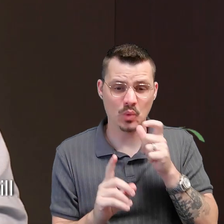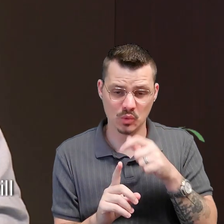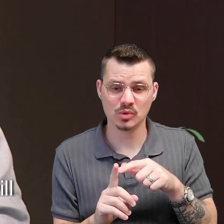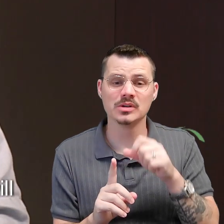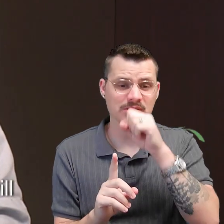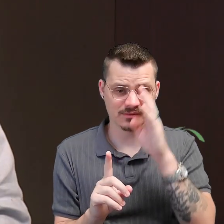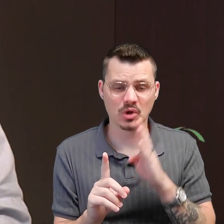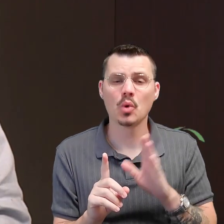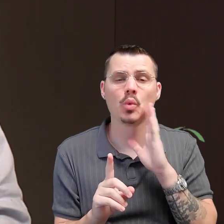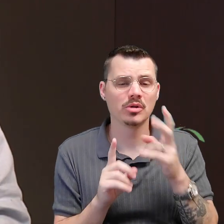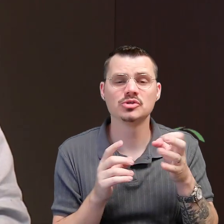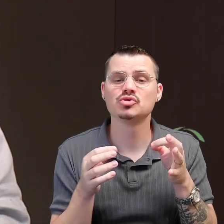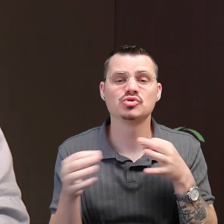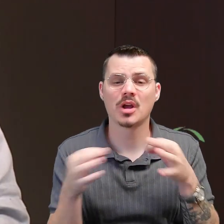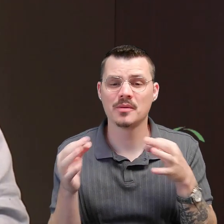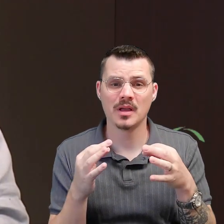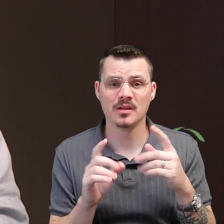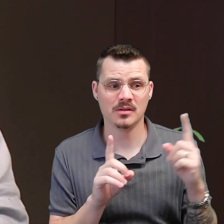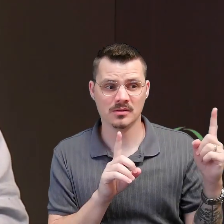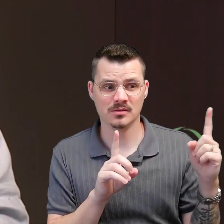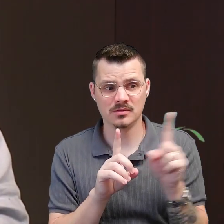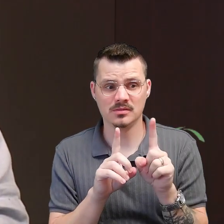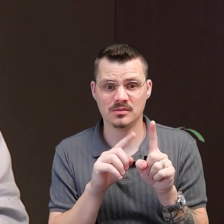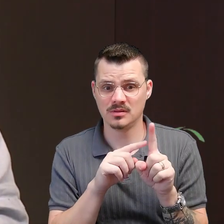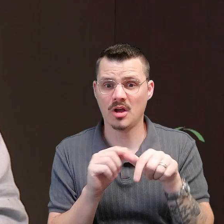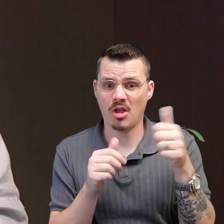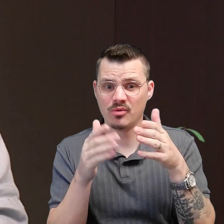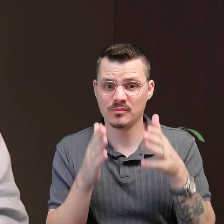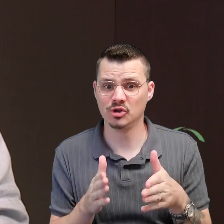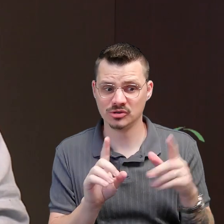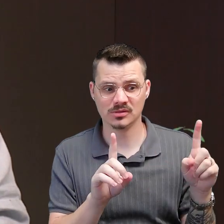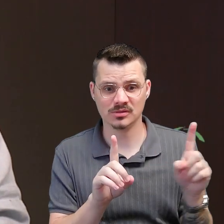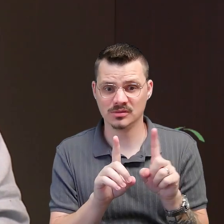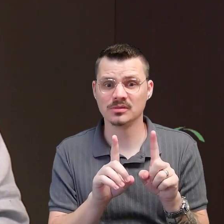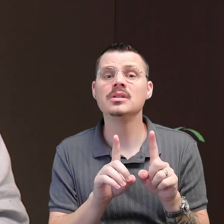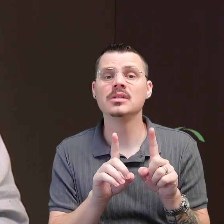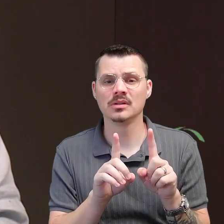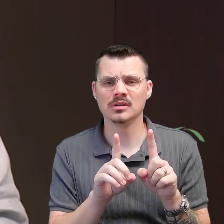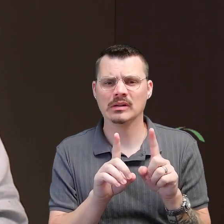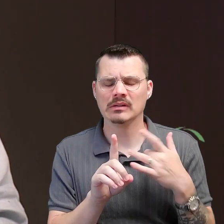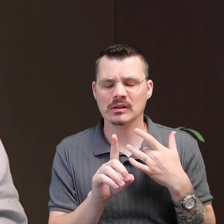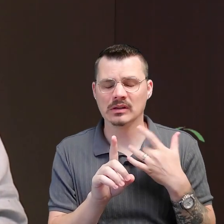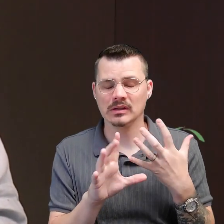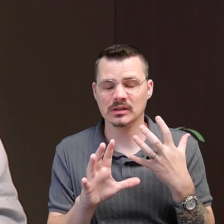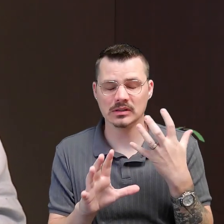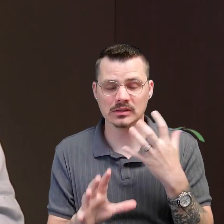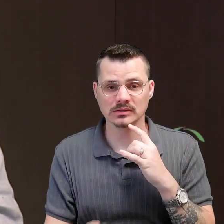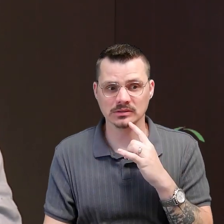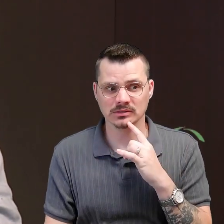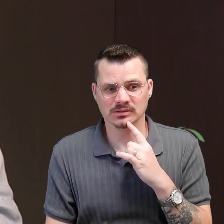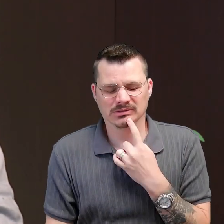with schizophrenia will describe the presence of another person as